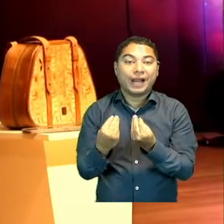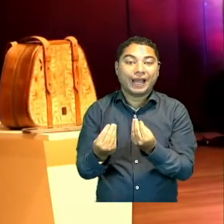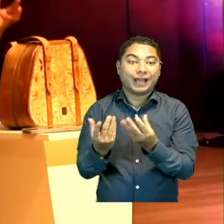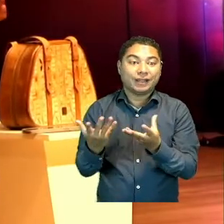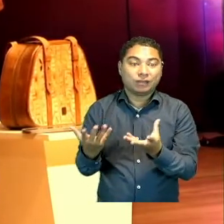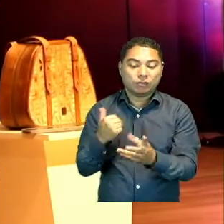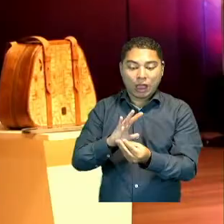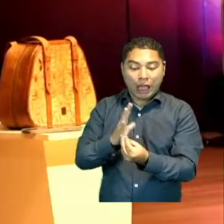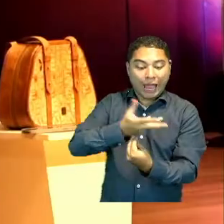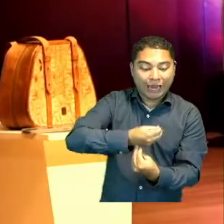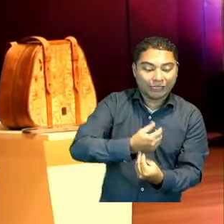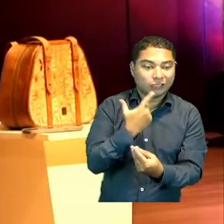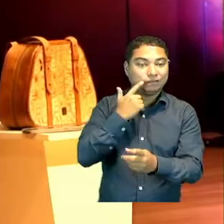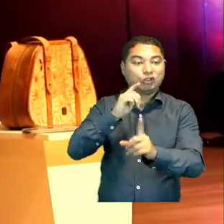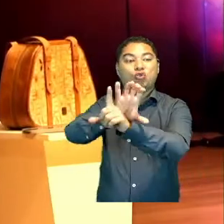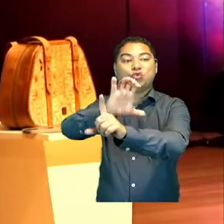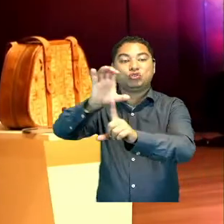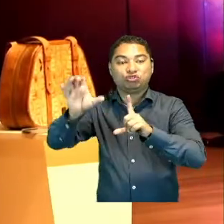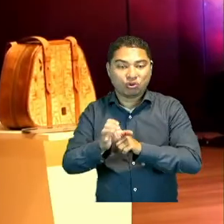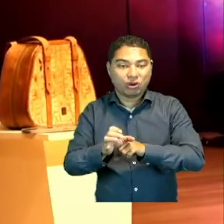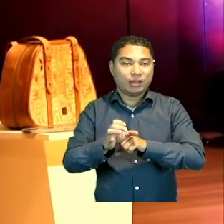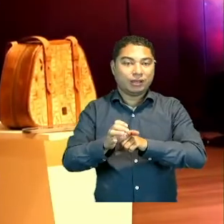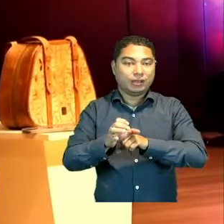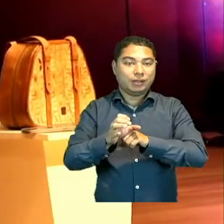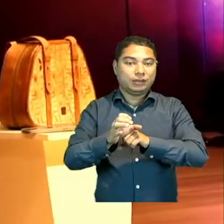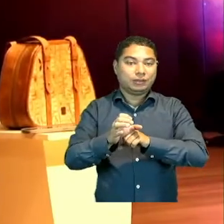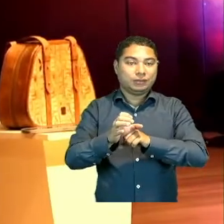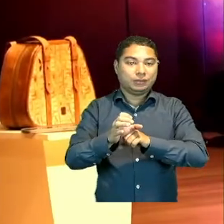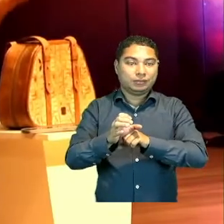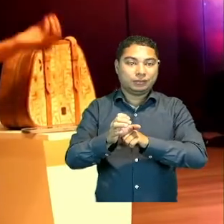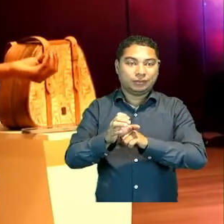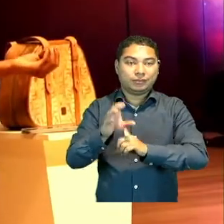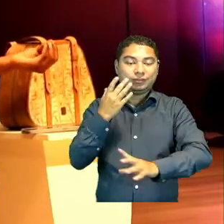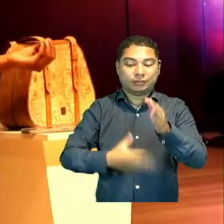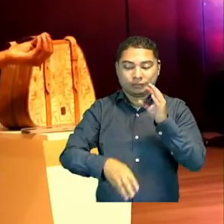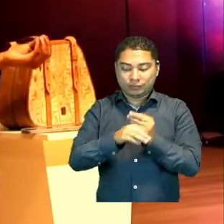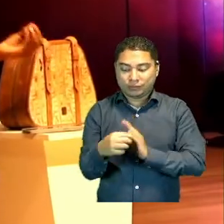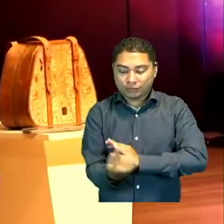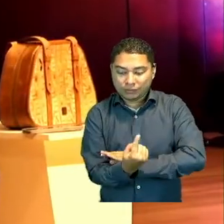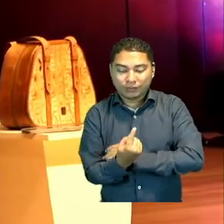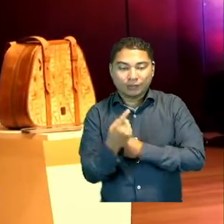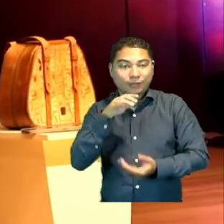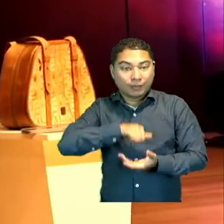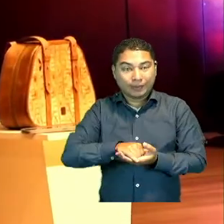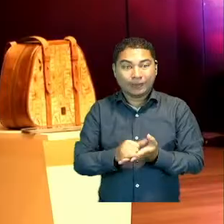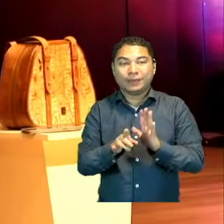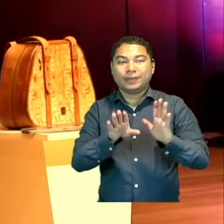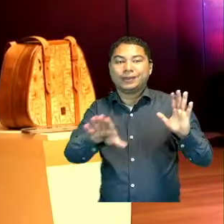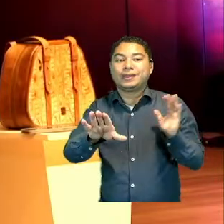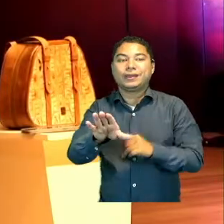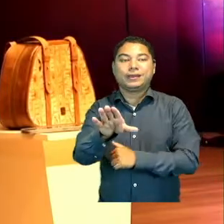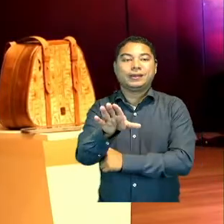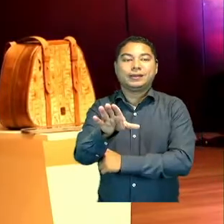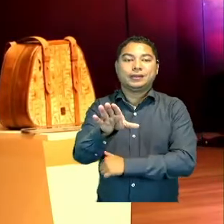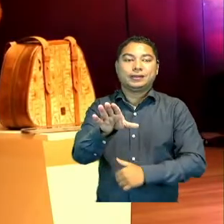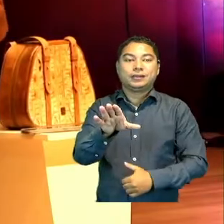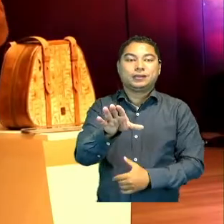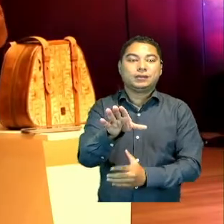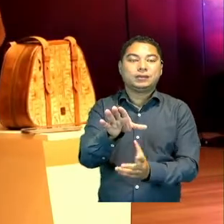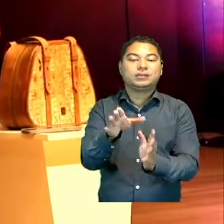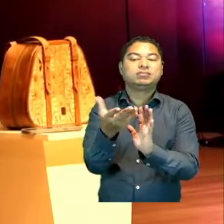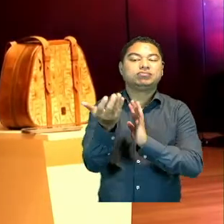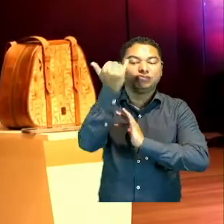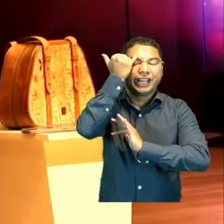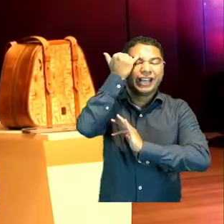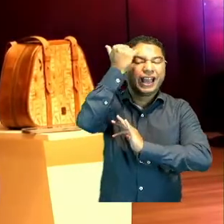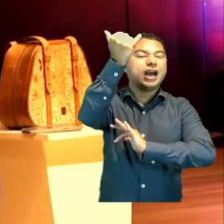nurture the arts and culture and so that we can spread these around? And not just how to build this